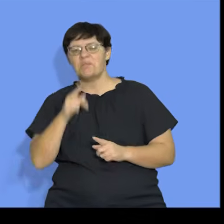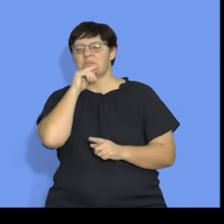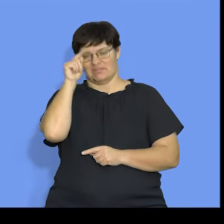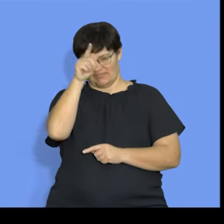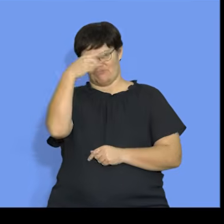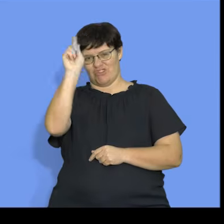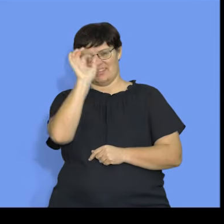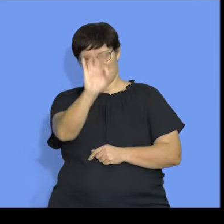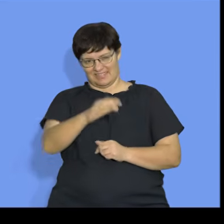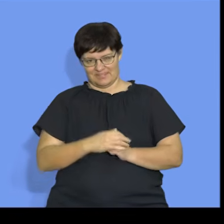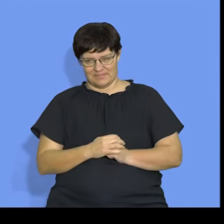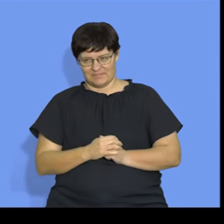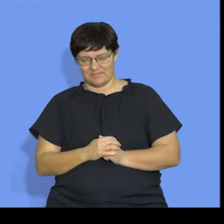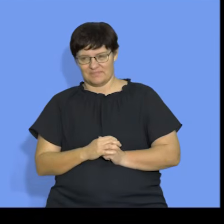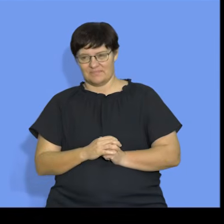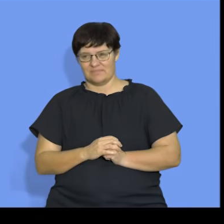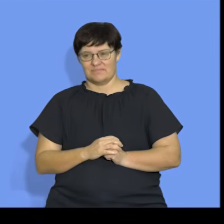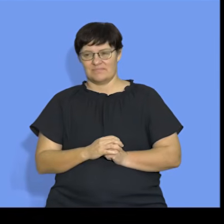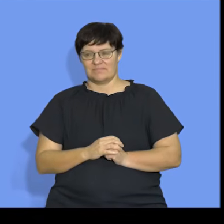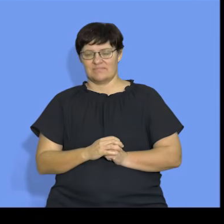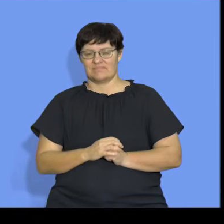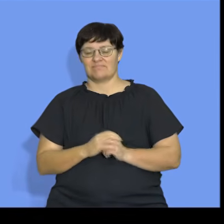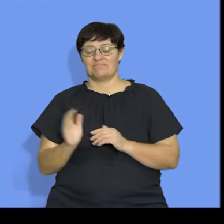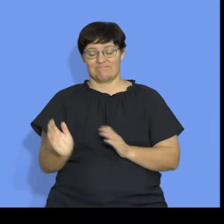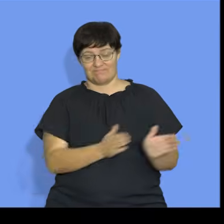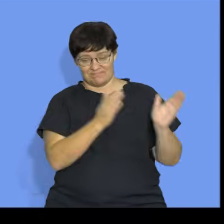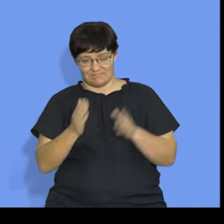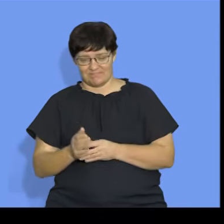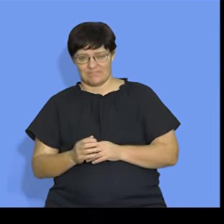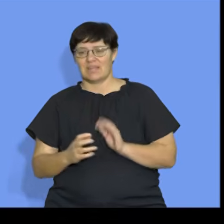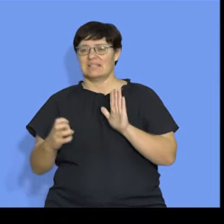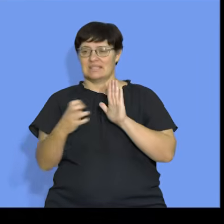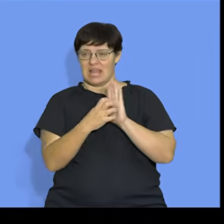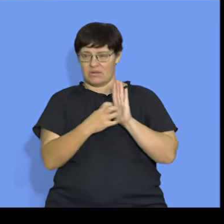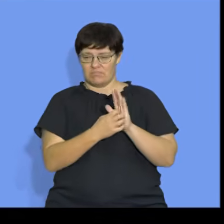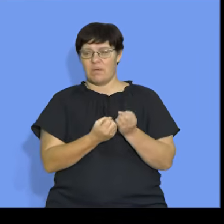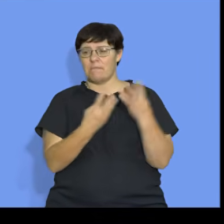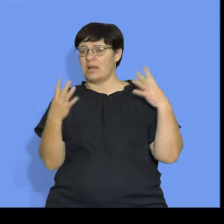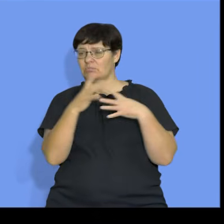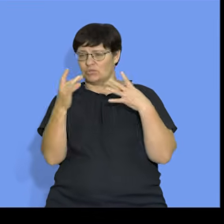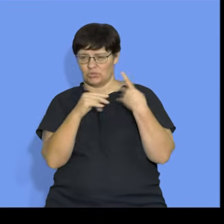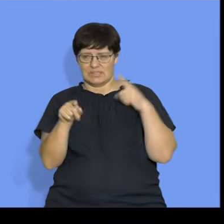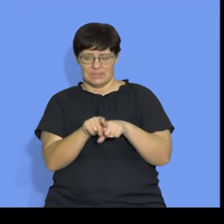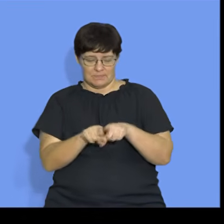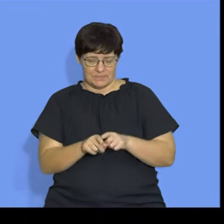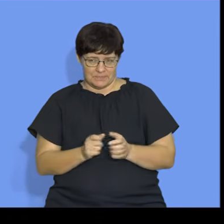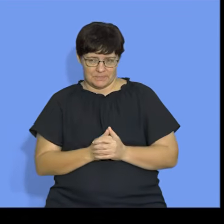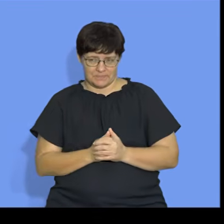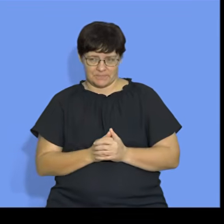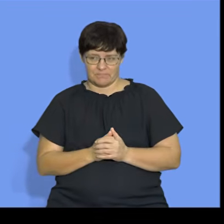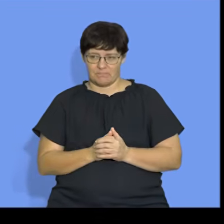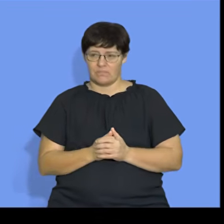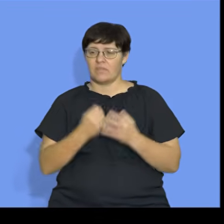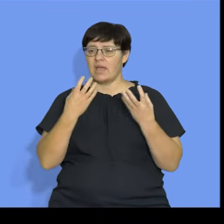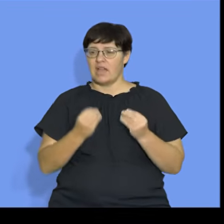would be A. Okay, our next question also is a multiple choice question. And this time we have